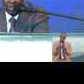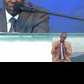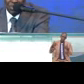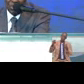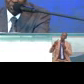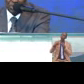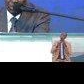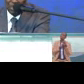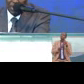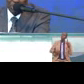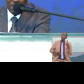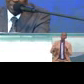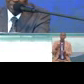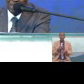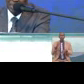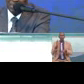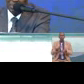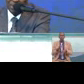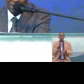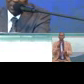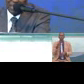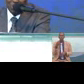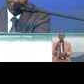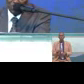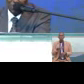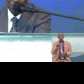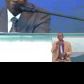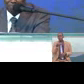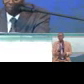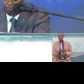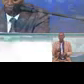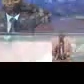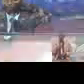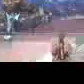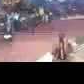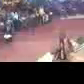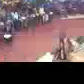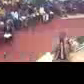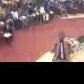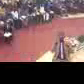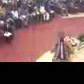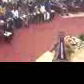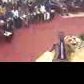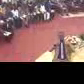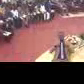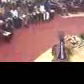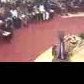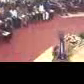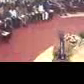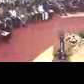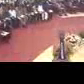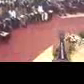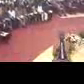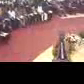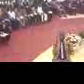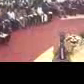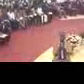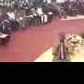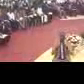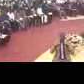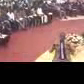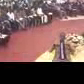Lord, and touch not the unclean thing, and I will receive you. And I will